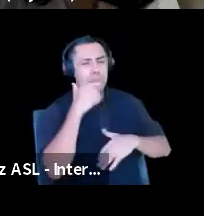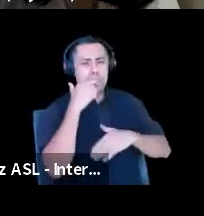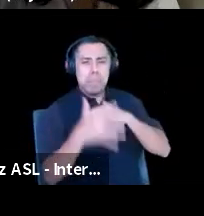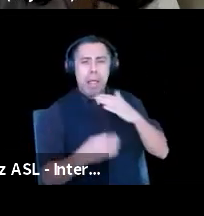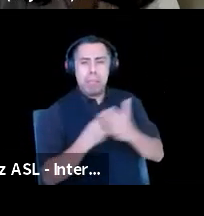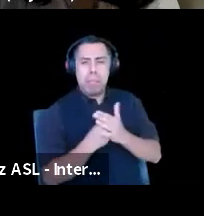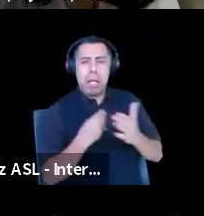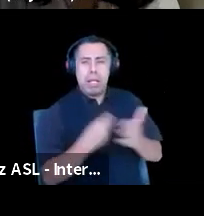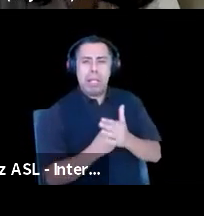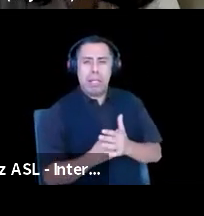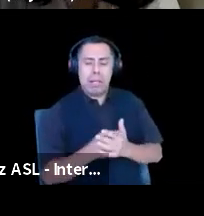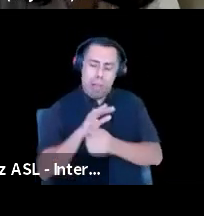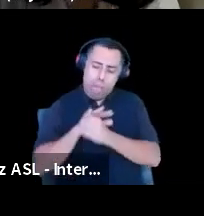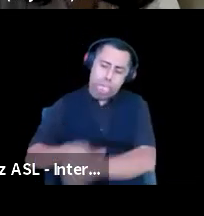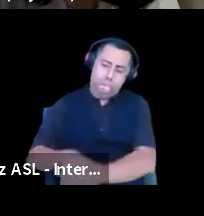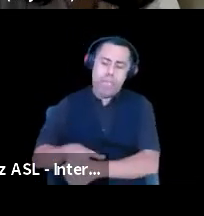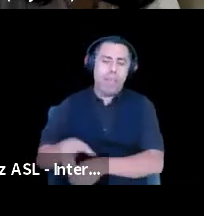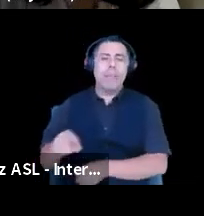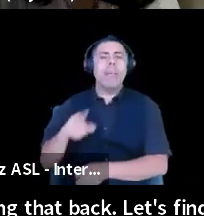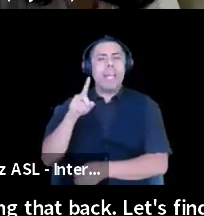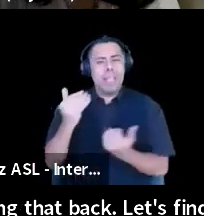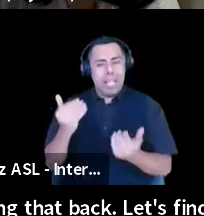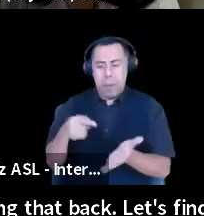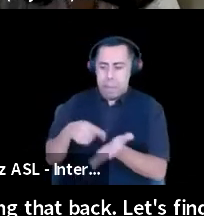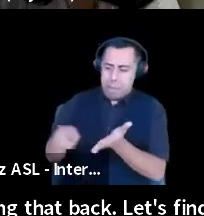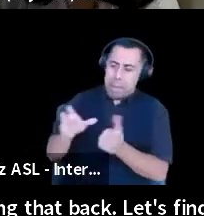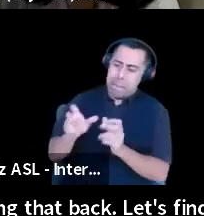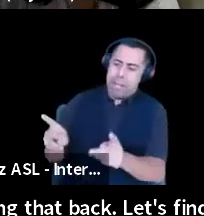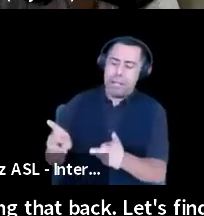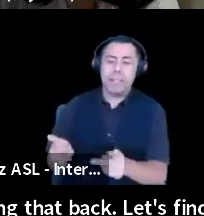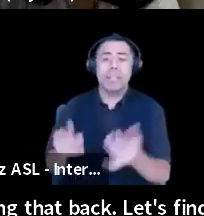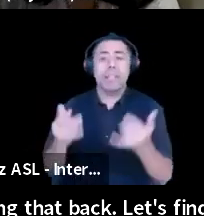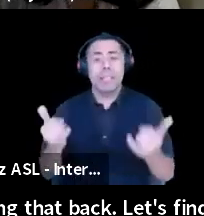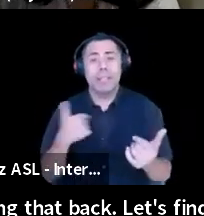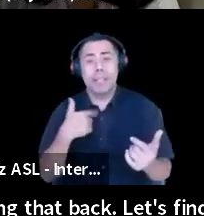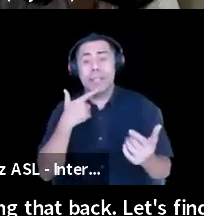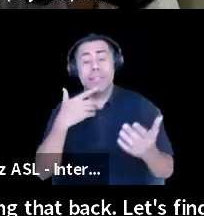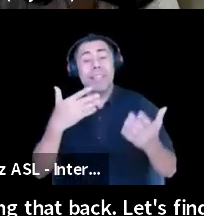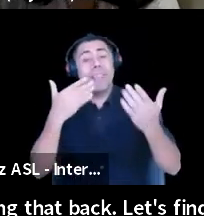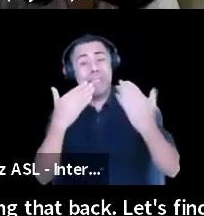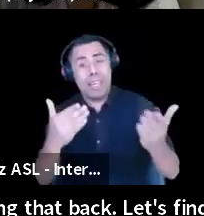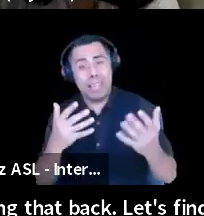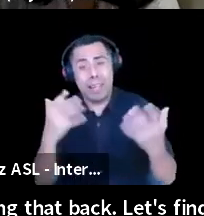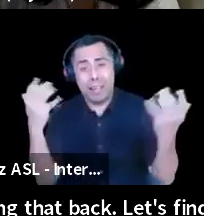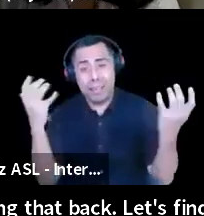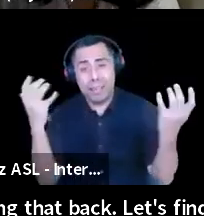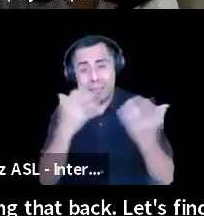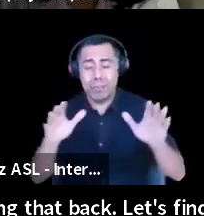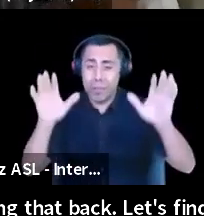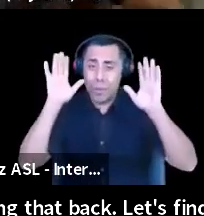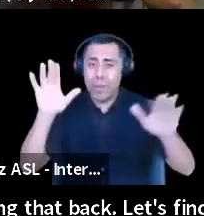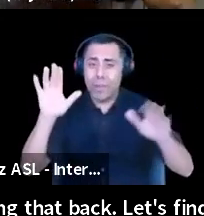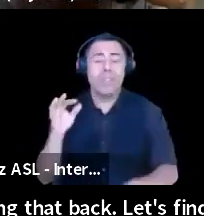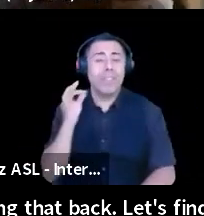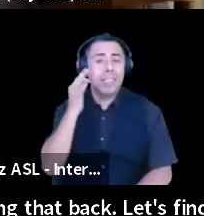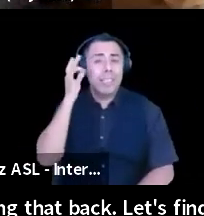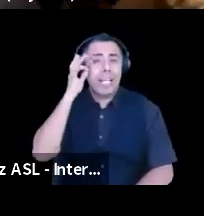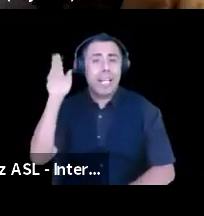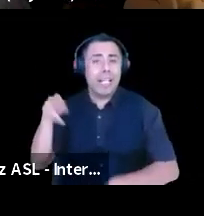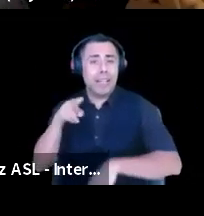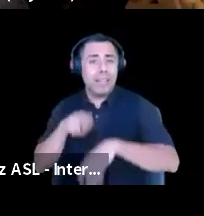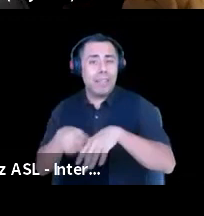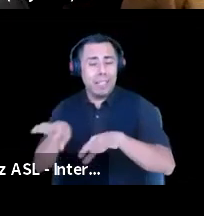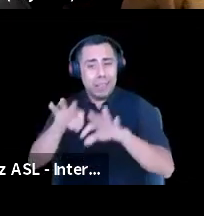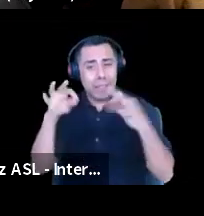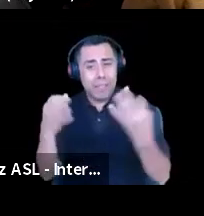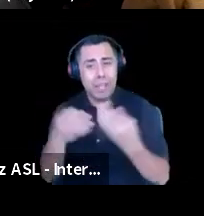that. I am now going to say thank you to my incredible, wonderful Native Nation family. We're doing our next play in South Dakota